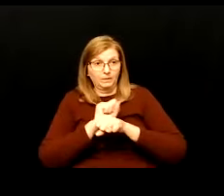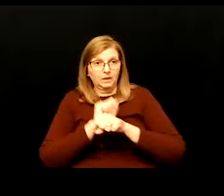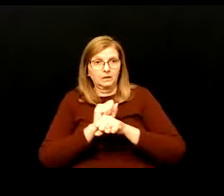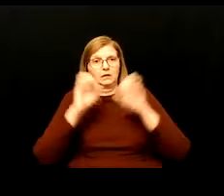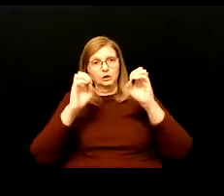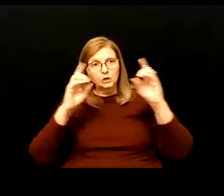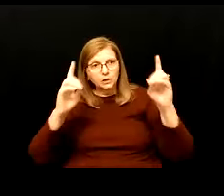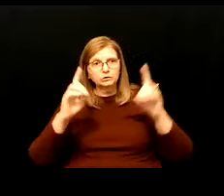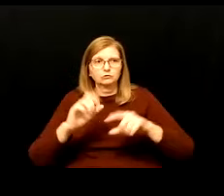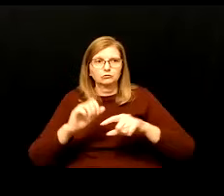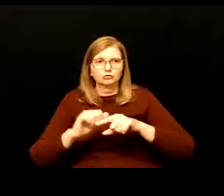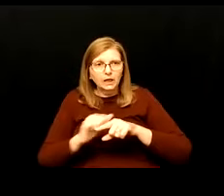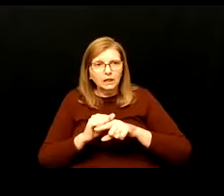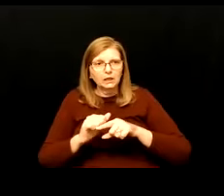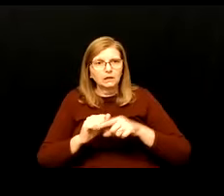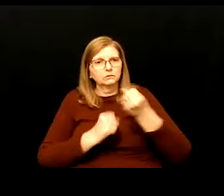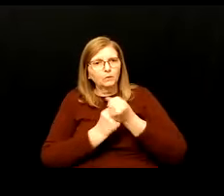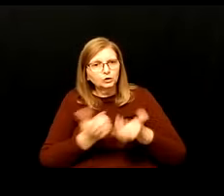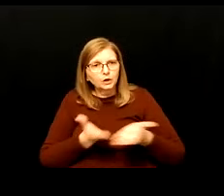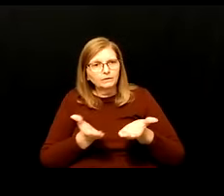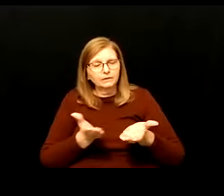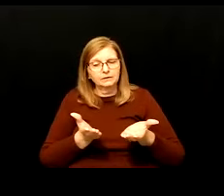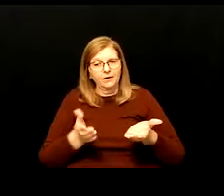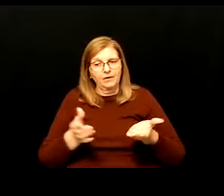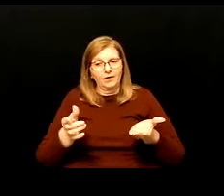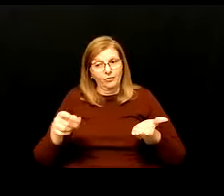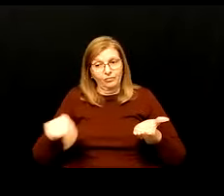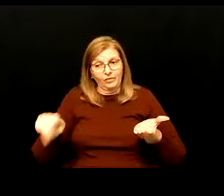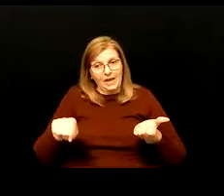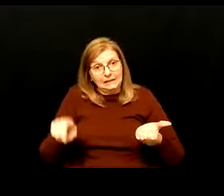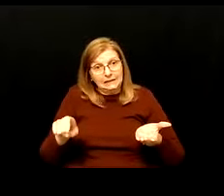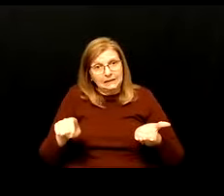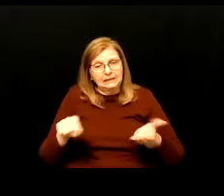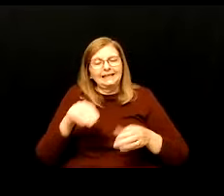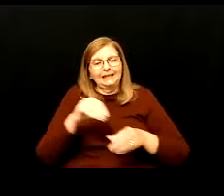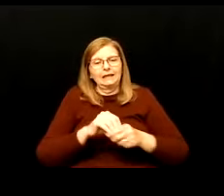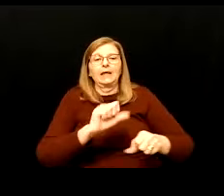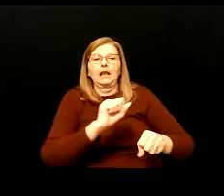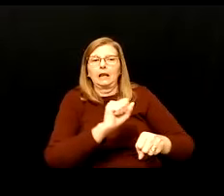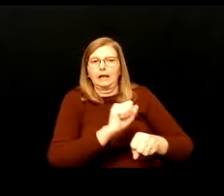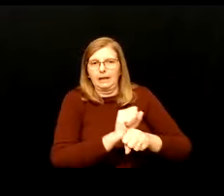education, training, and support services they need in the labor market.